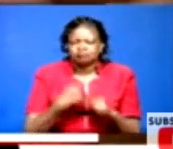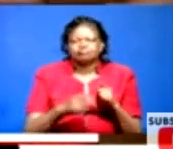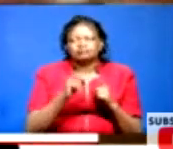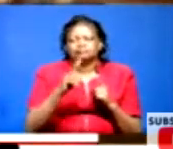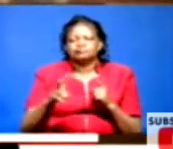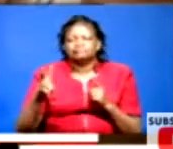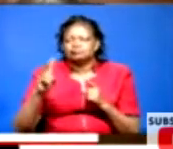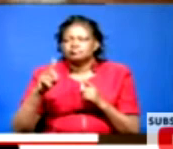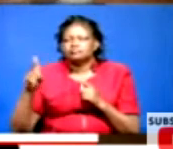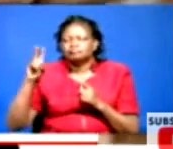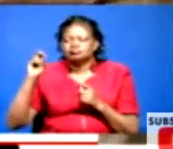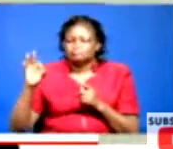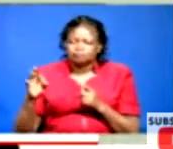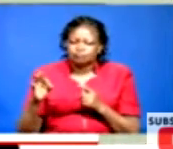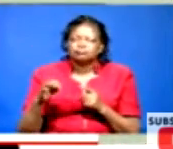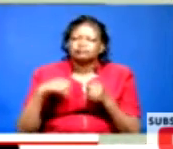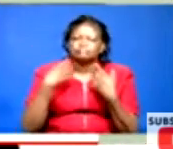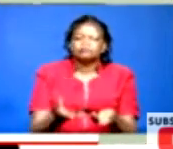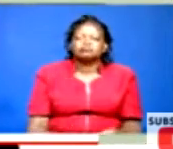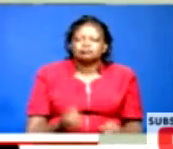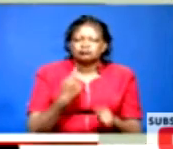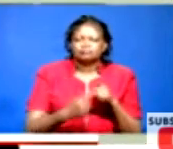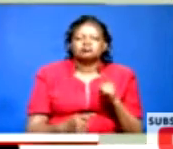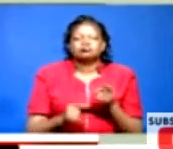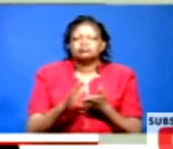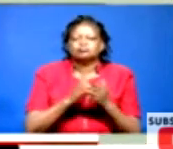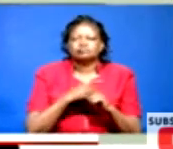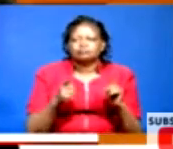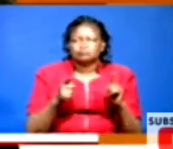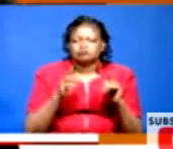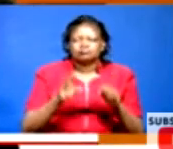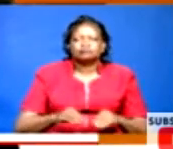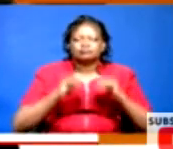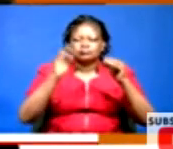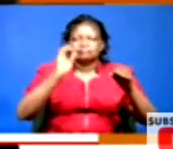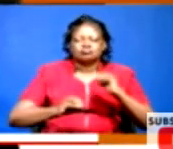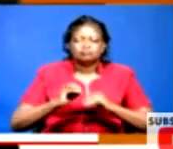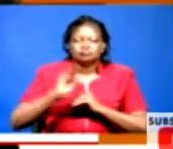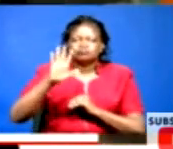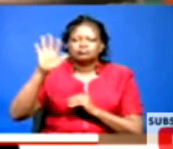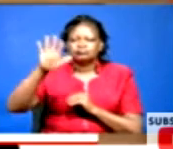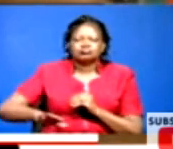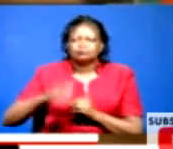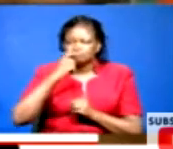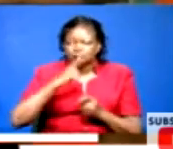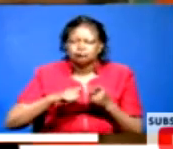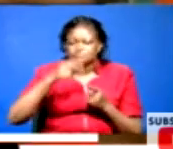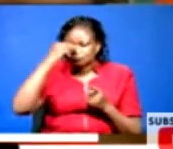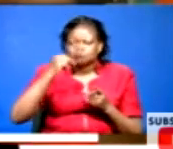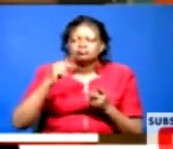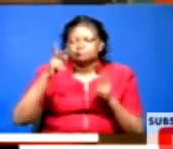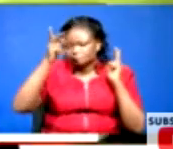2022-2023 will be disbursed on quarterly basis. However, postponed elections in 5 wards in Kitui, Narok,